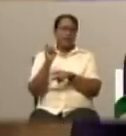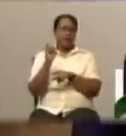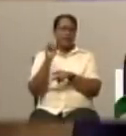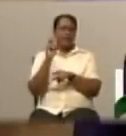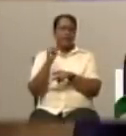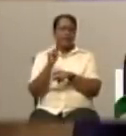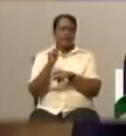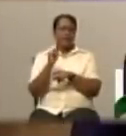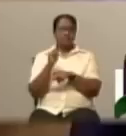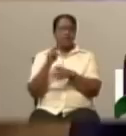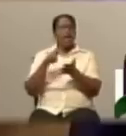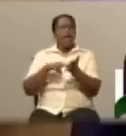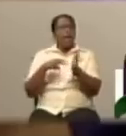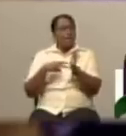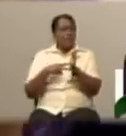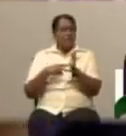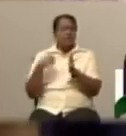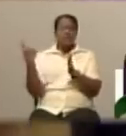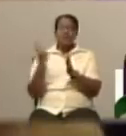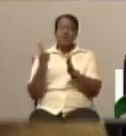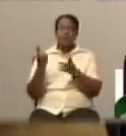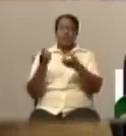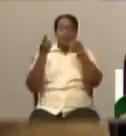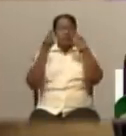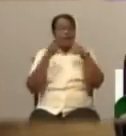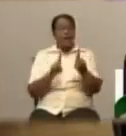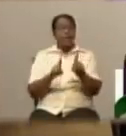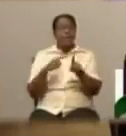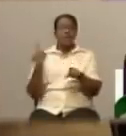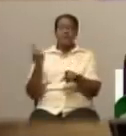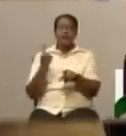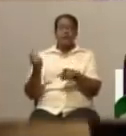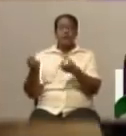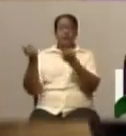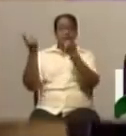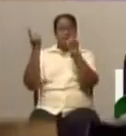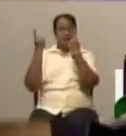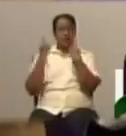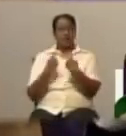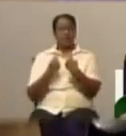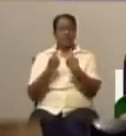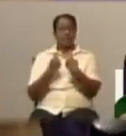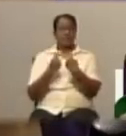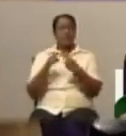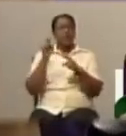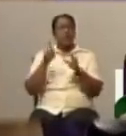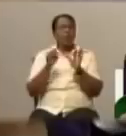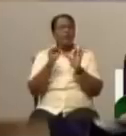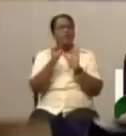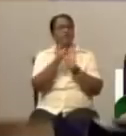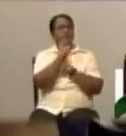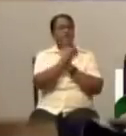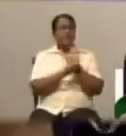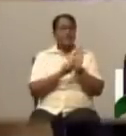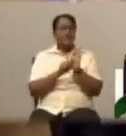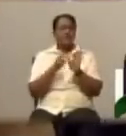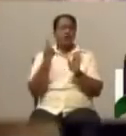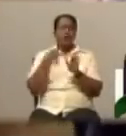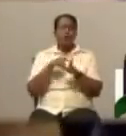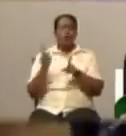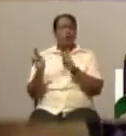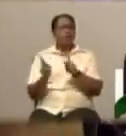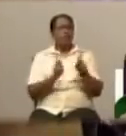something is coming. And of course we know well that with this season we prepare ourselves for